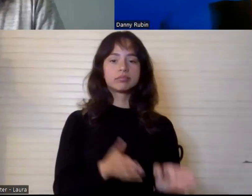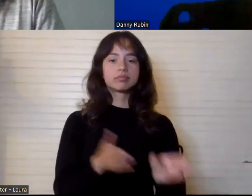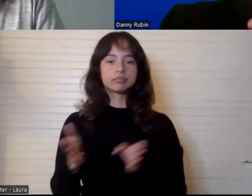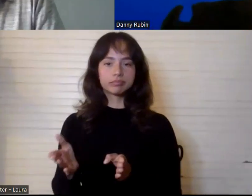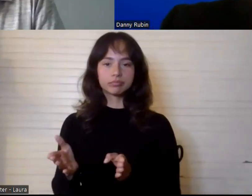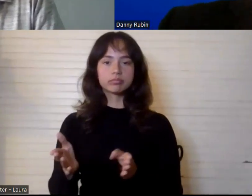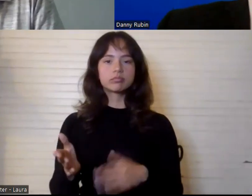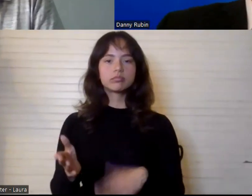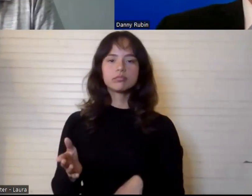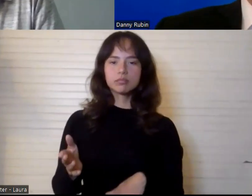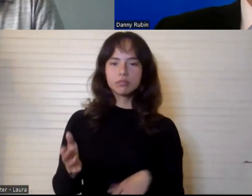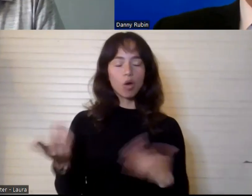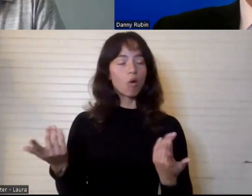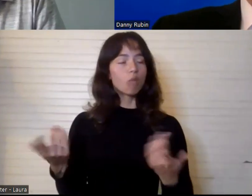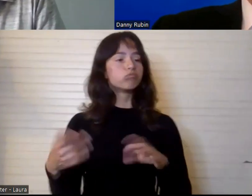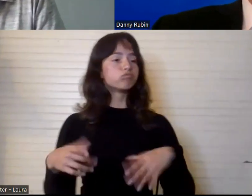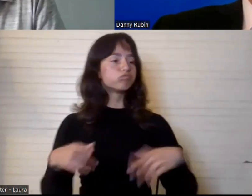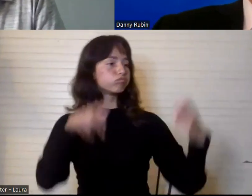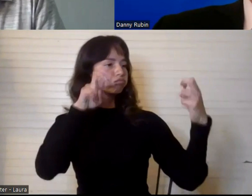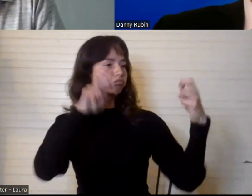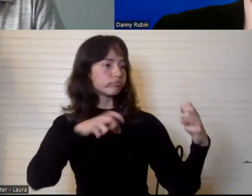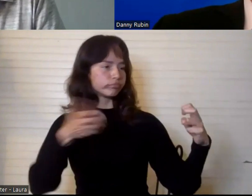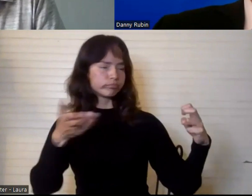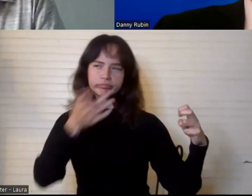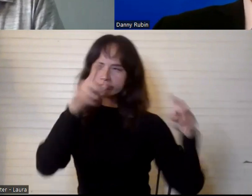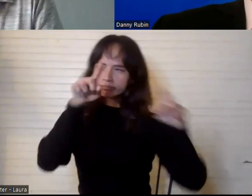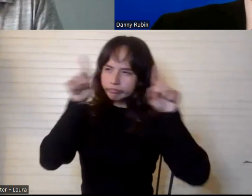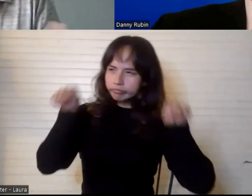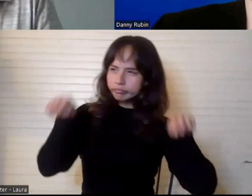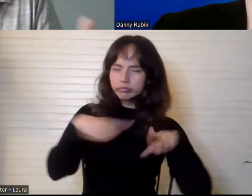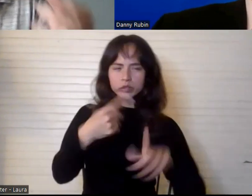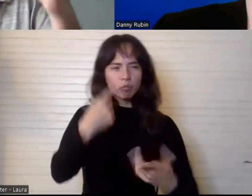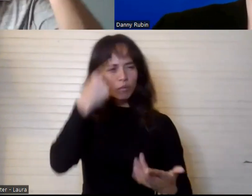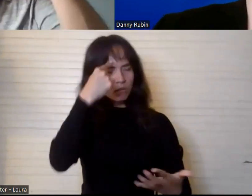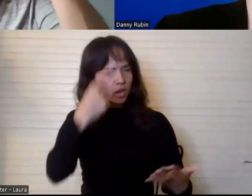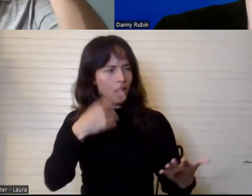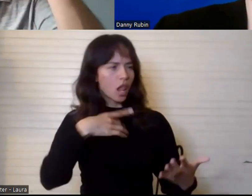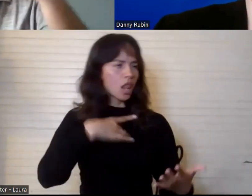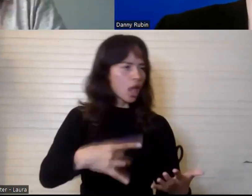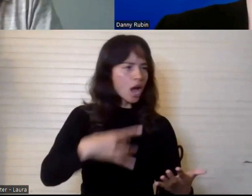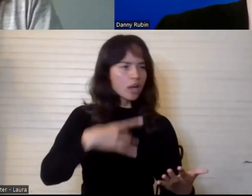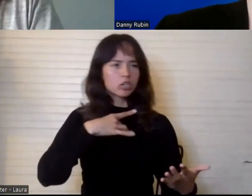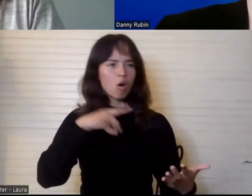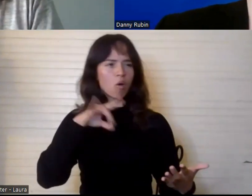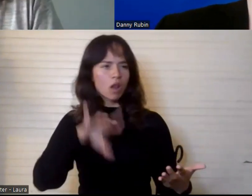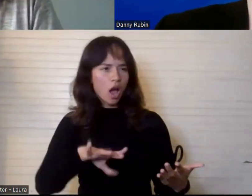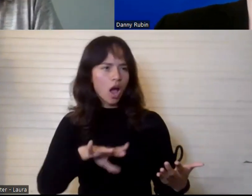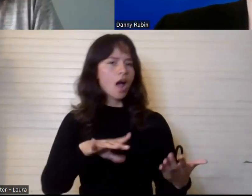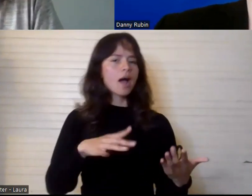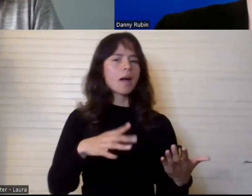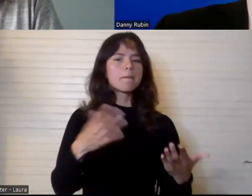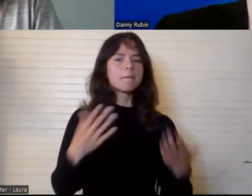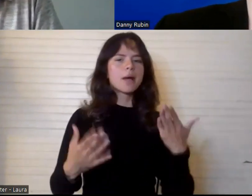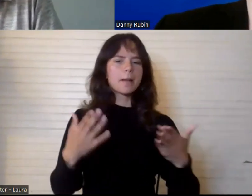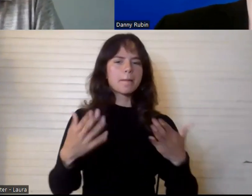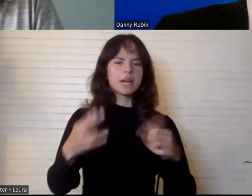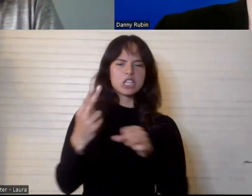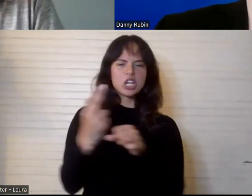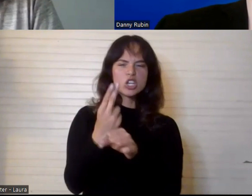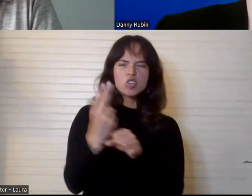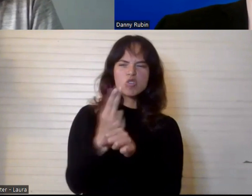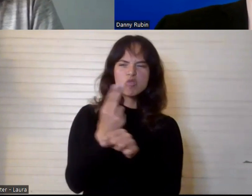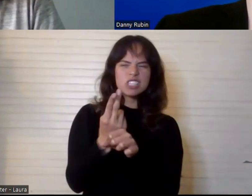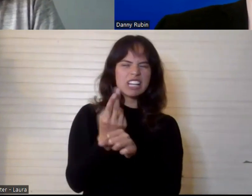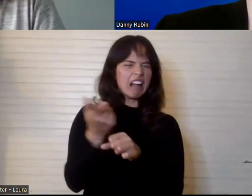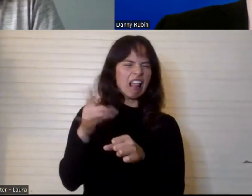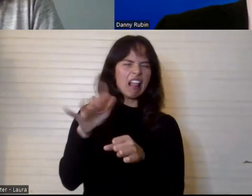that they don't like? It could be features, it could be functionality, it could be design, it could be one or all of those factors. So our job in terms of communication